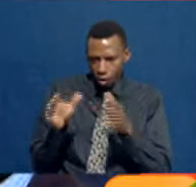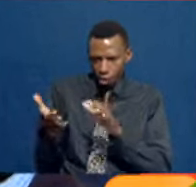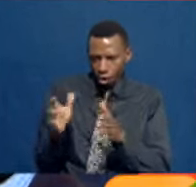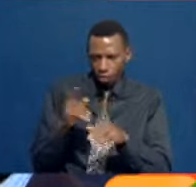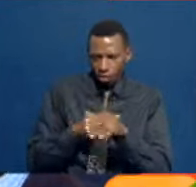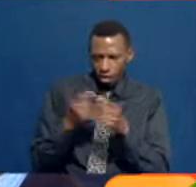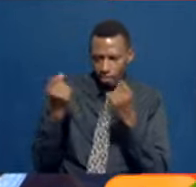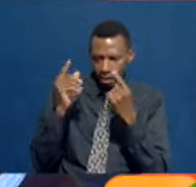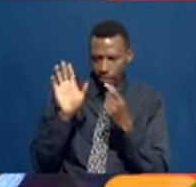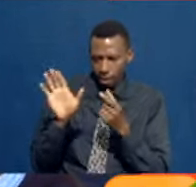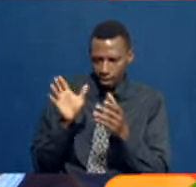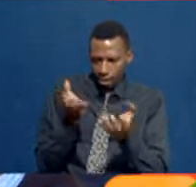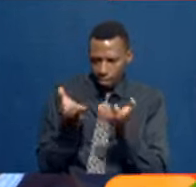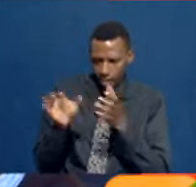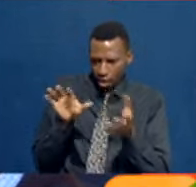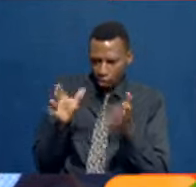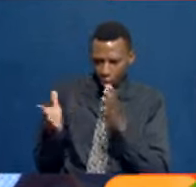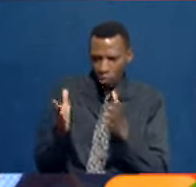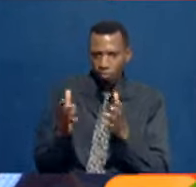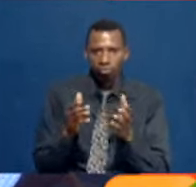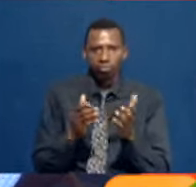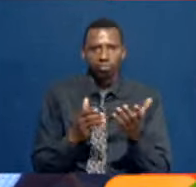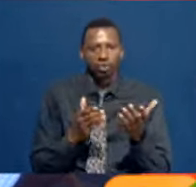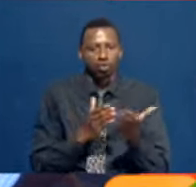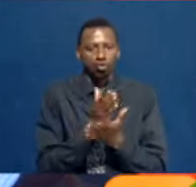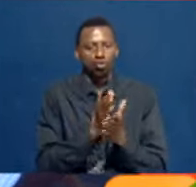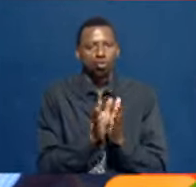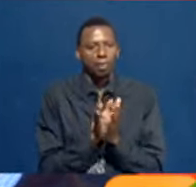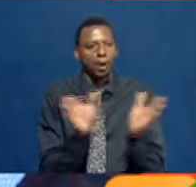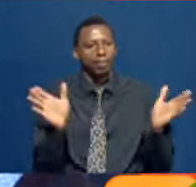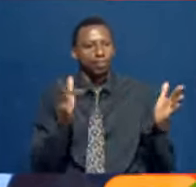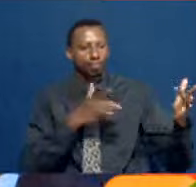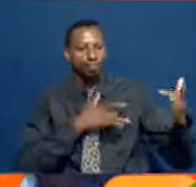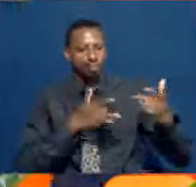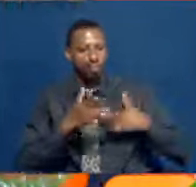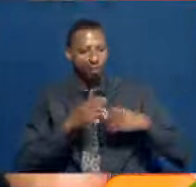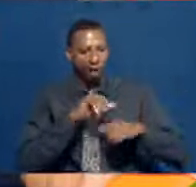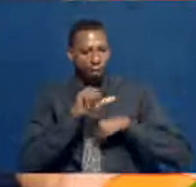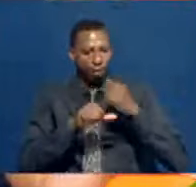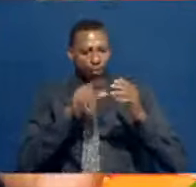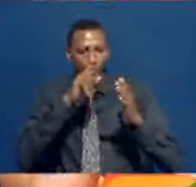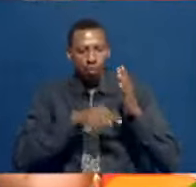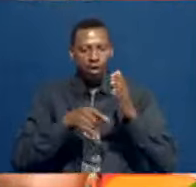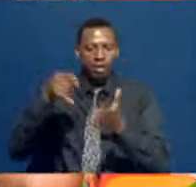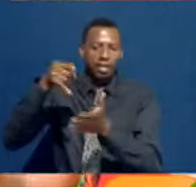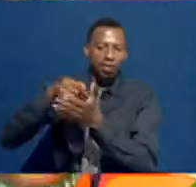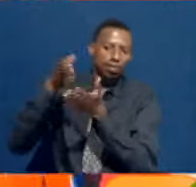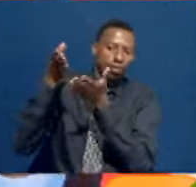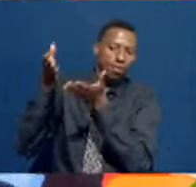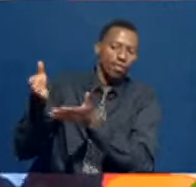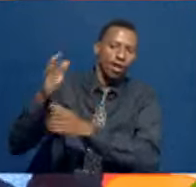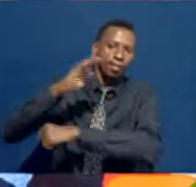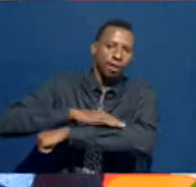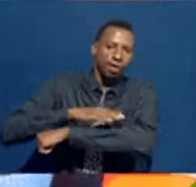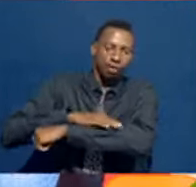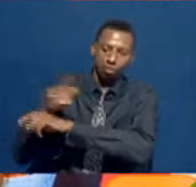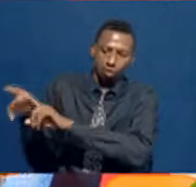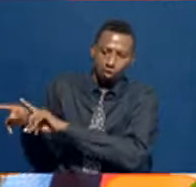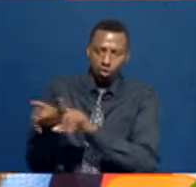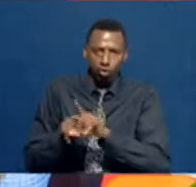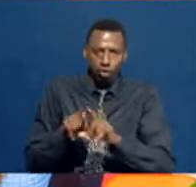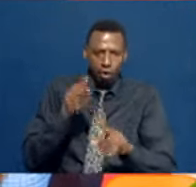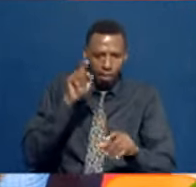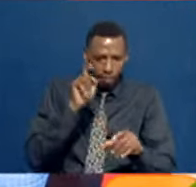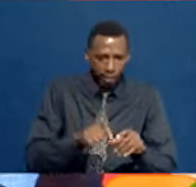model, definitely because of the public concerns that are raised on what goes on to that particular platform, we had also to draw their